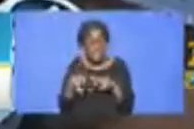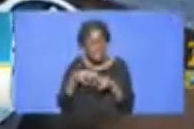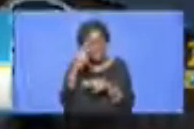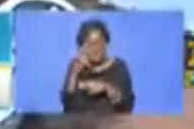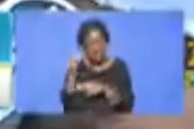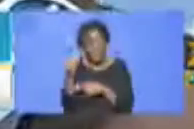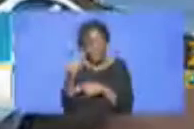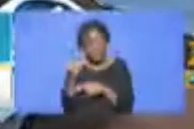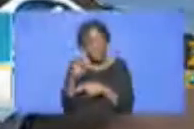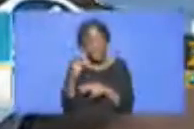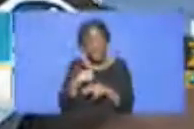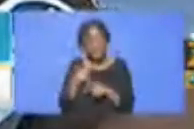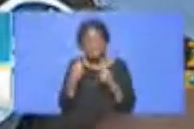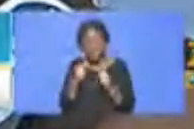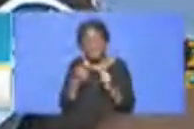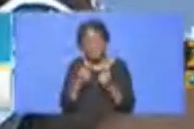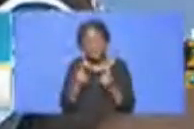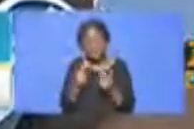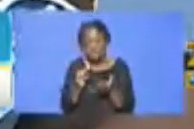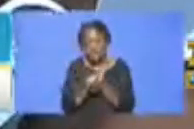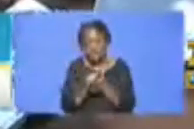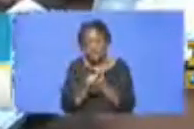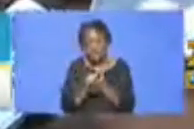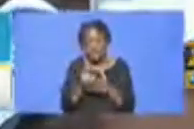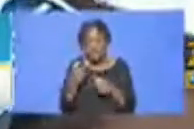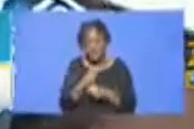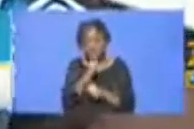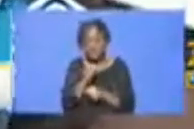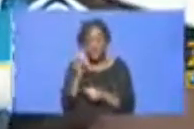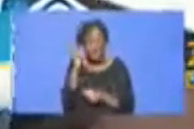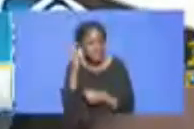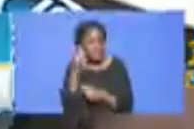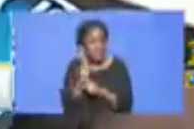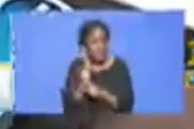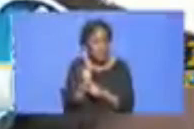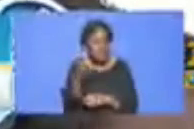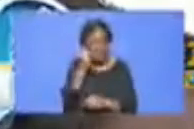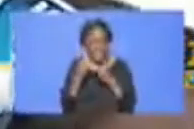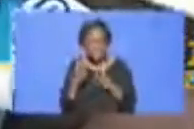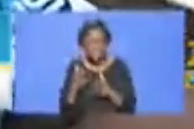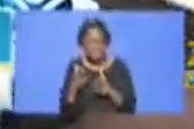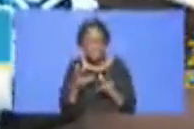set by the cabinet. And so I'm trying to fulfill that condition to make sure we hear from the public and we're able to provide a